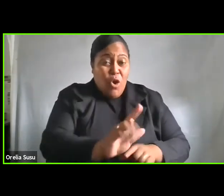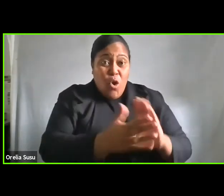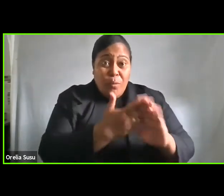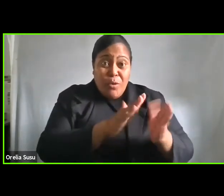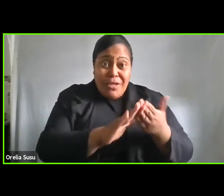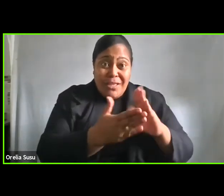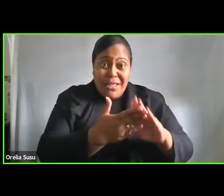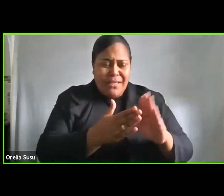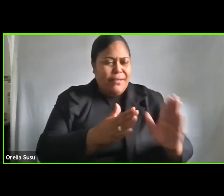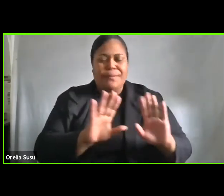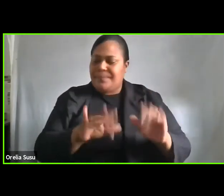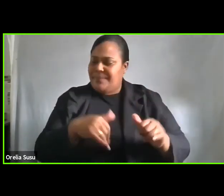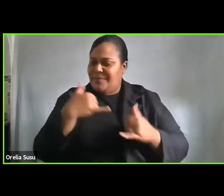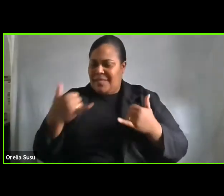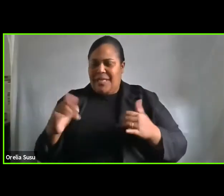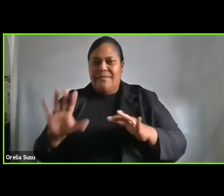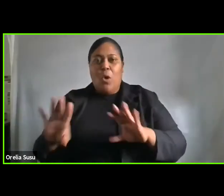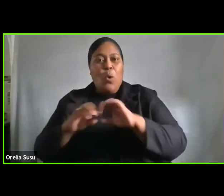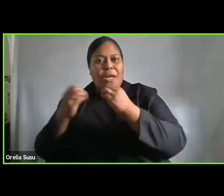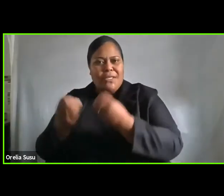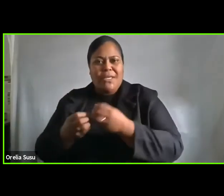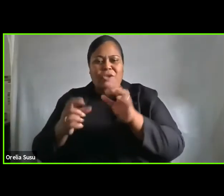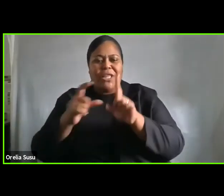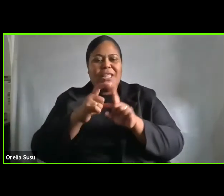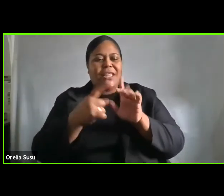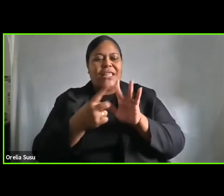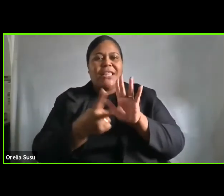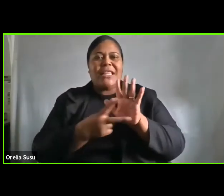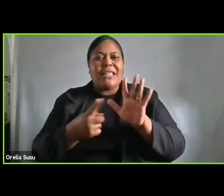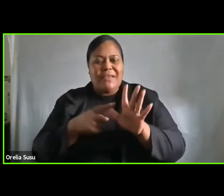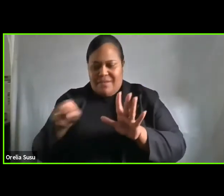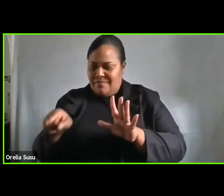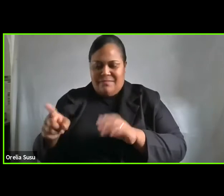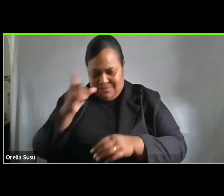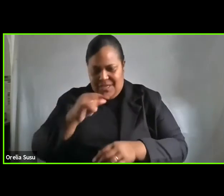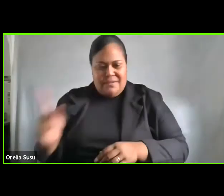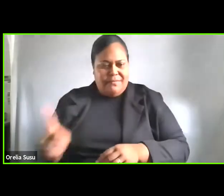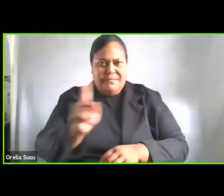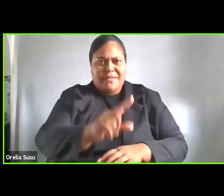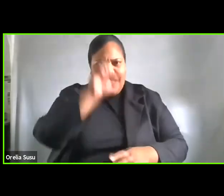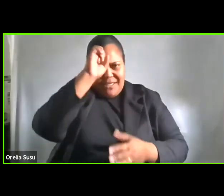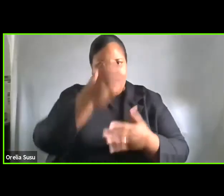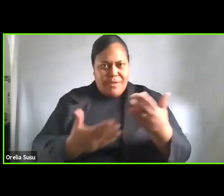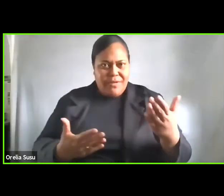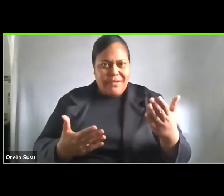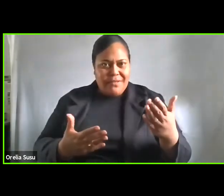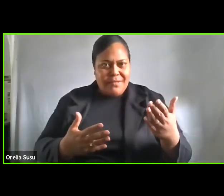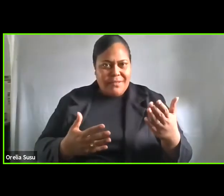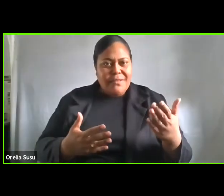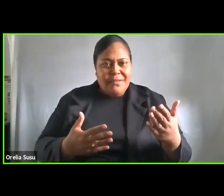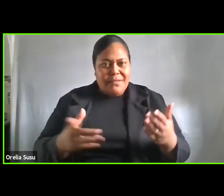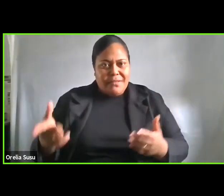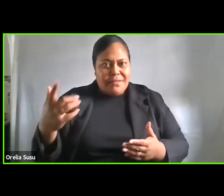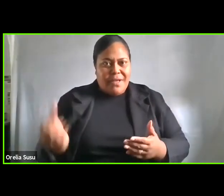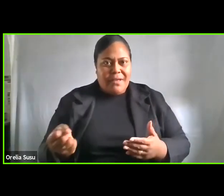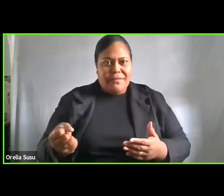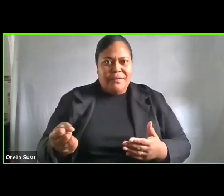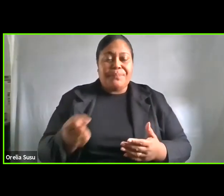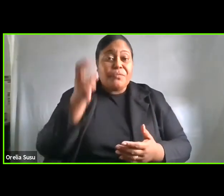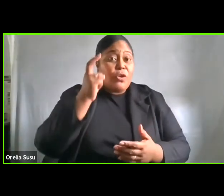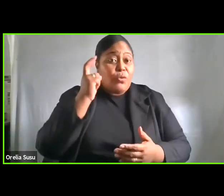DIVA to deal. And also, we always have a lending and help for like current, the training with